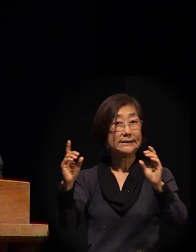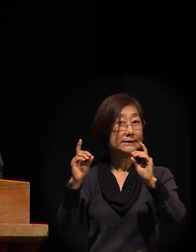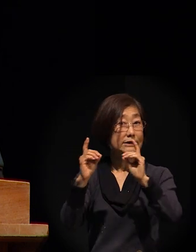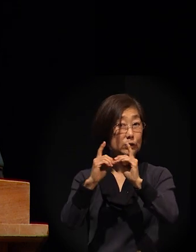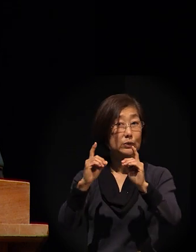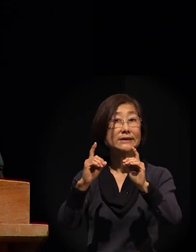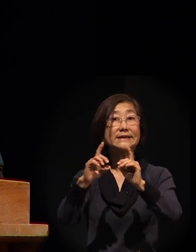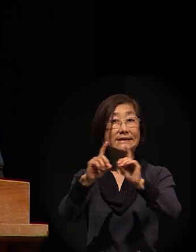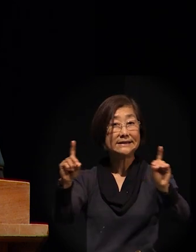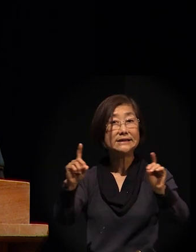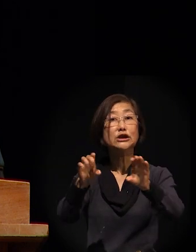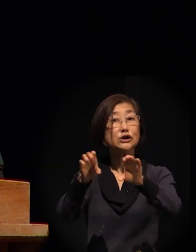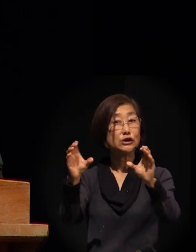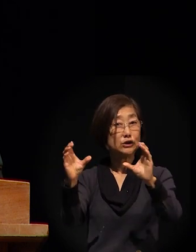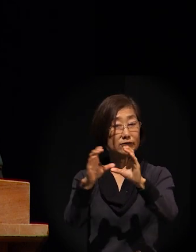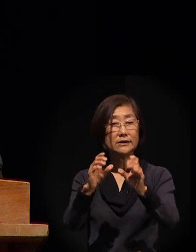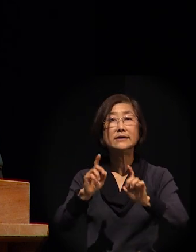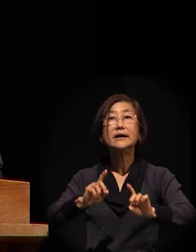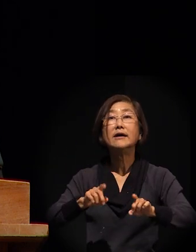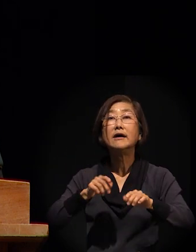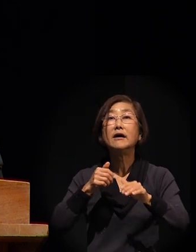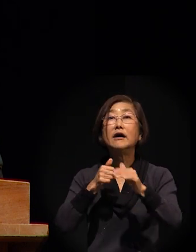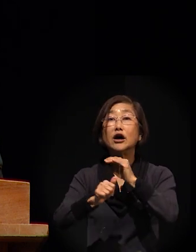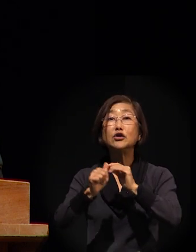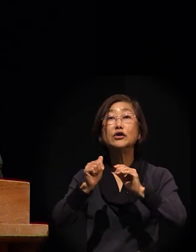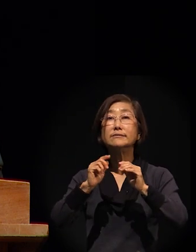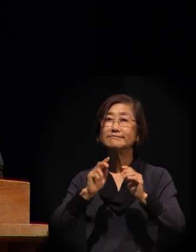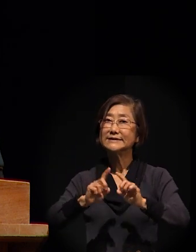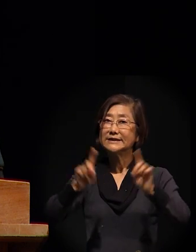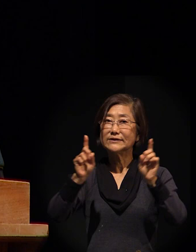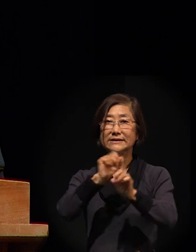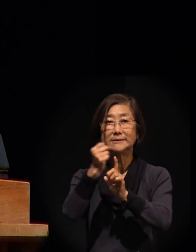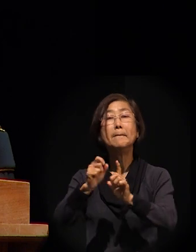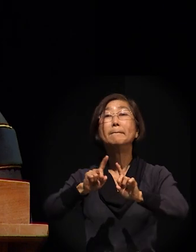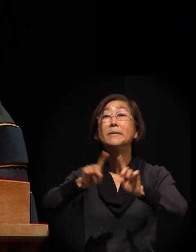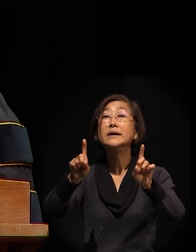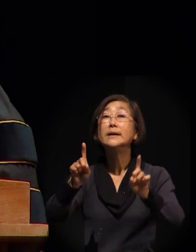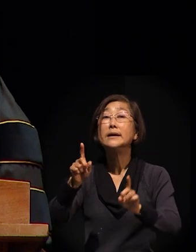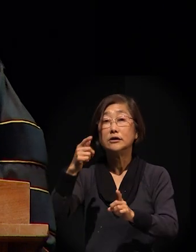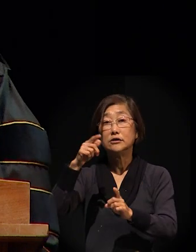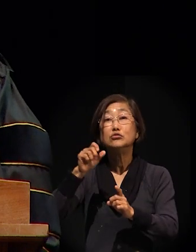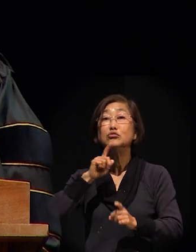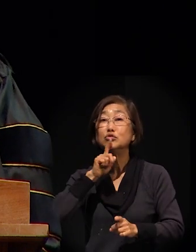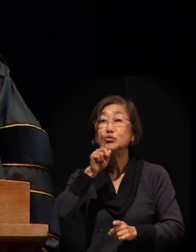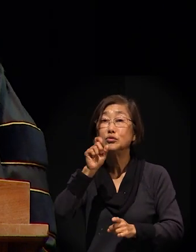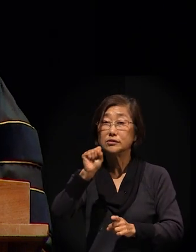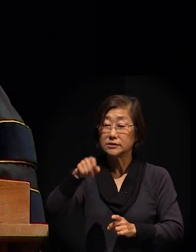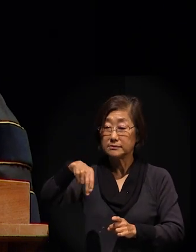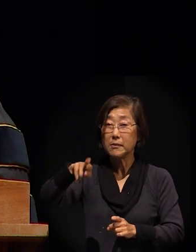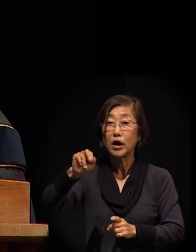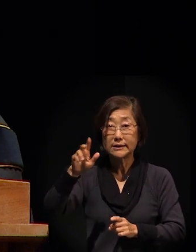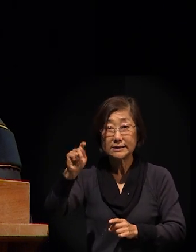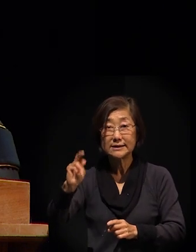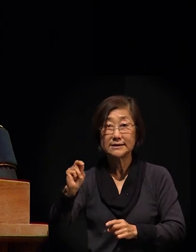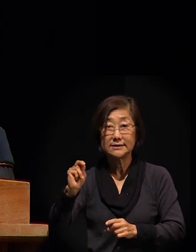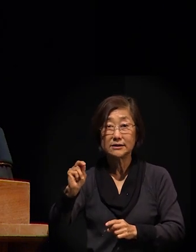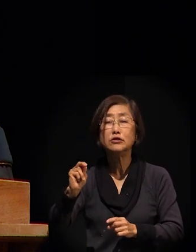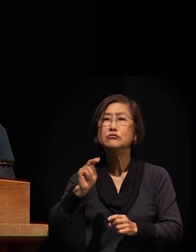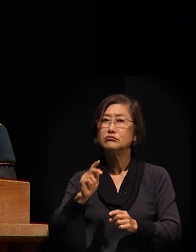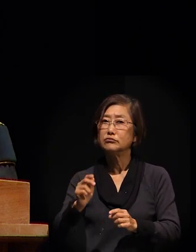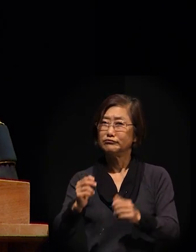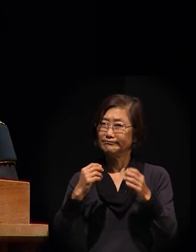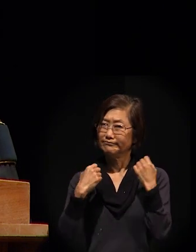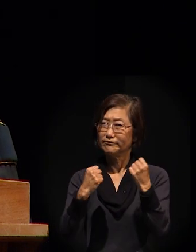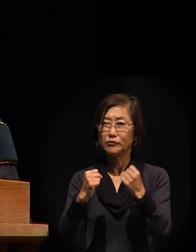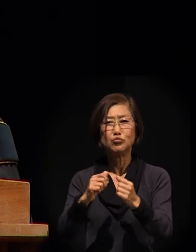your degrees and certificates under unusual circumstances, but because of a true Spartan, you were resilient and